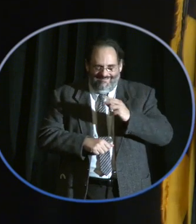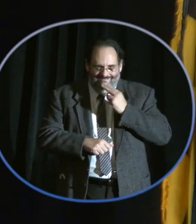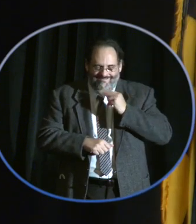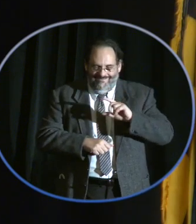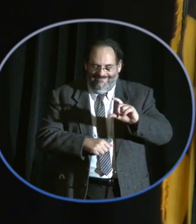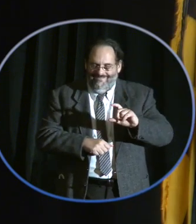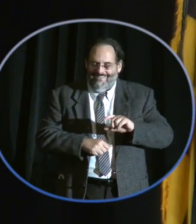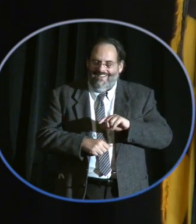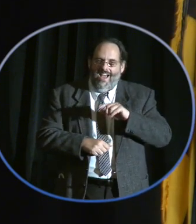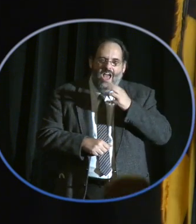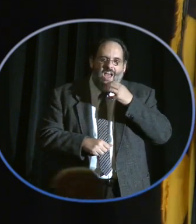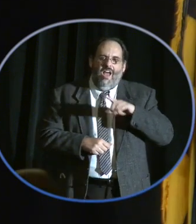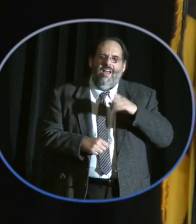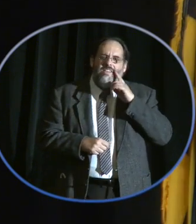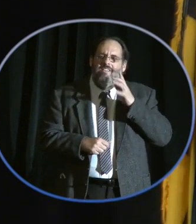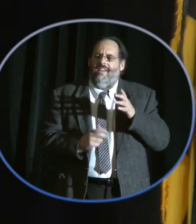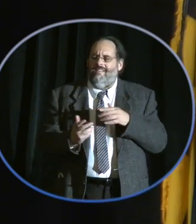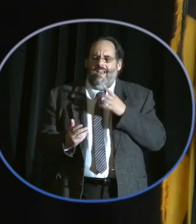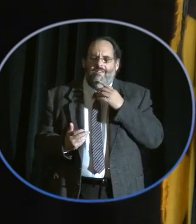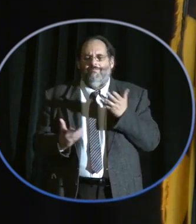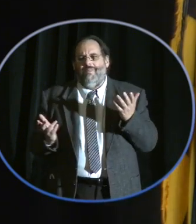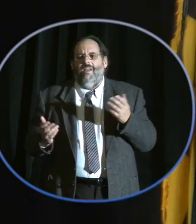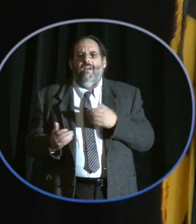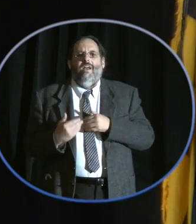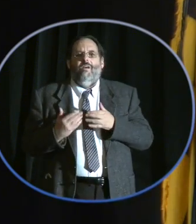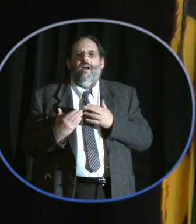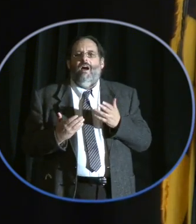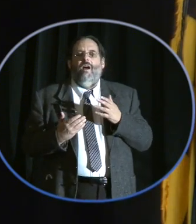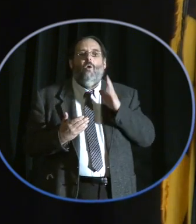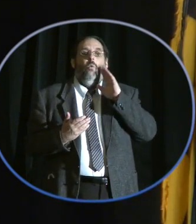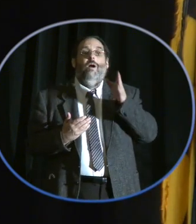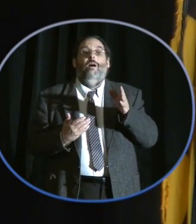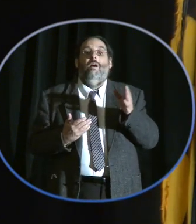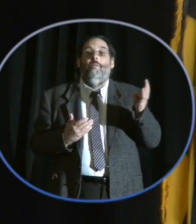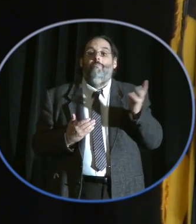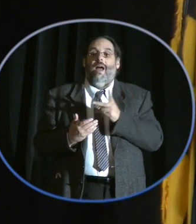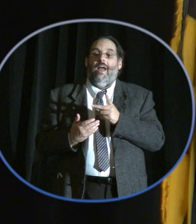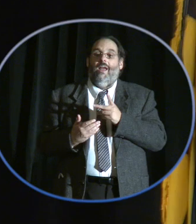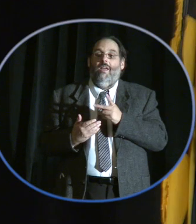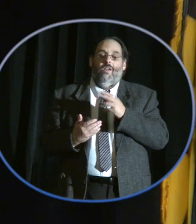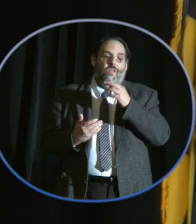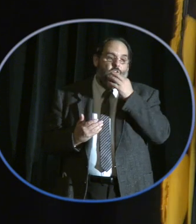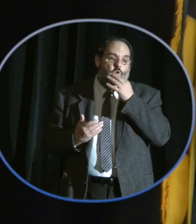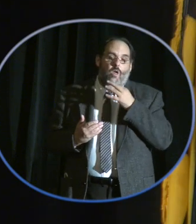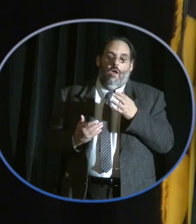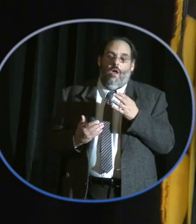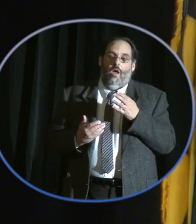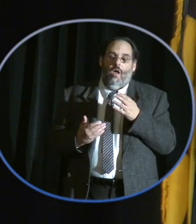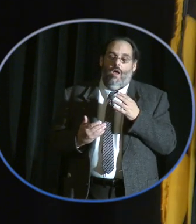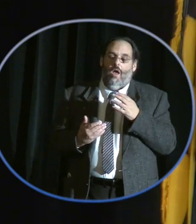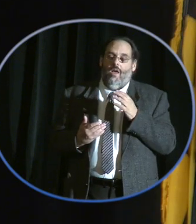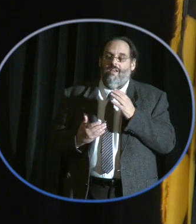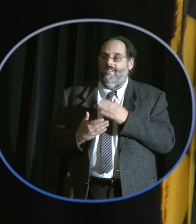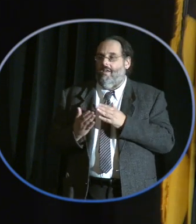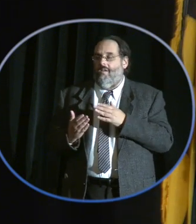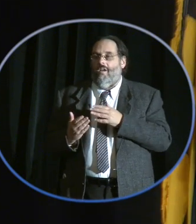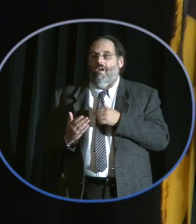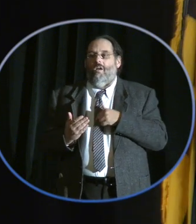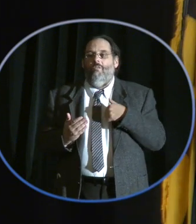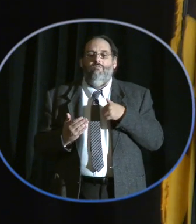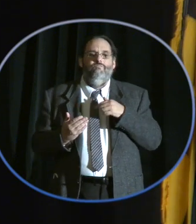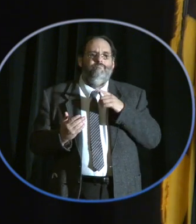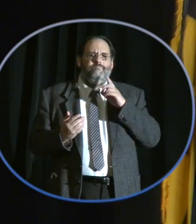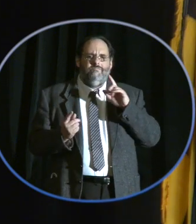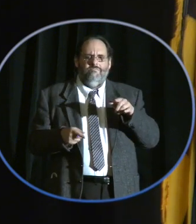And I think they say keep it hot. But anyway, so we will be back. When you hear our soloists and accompanists